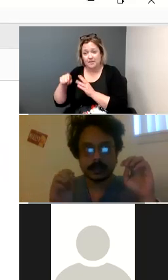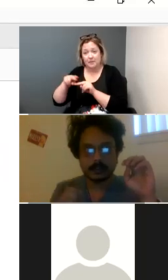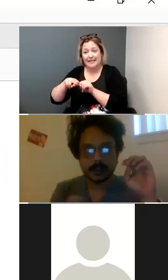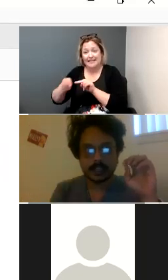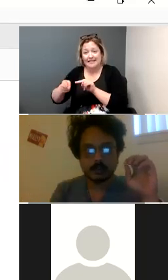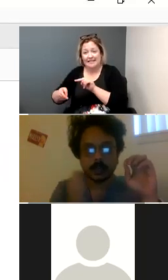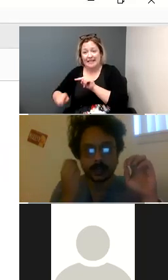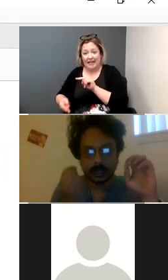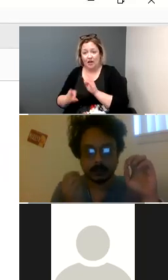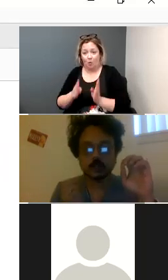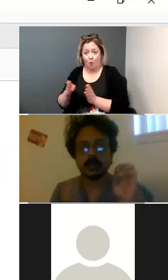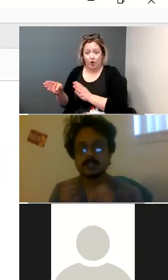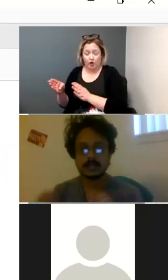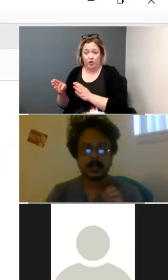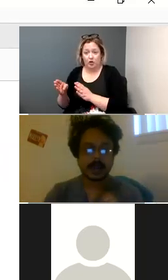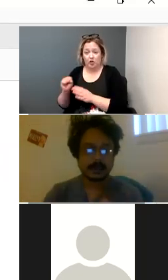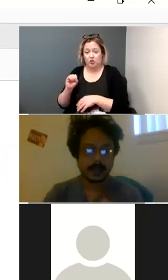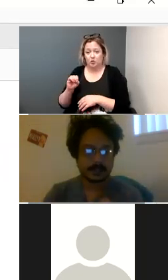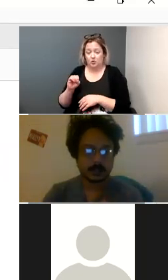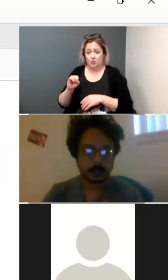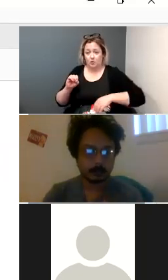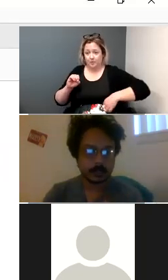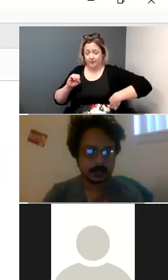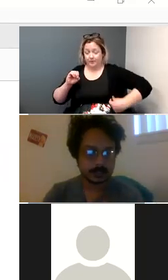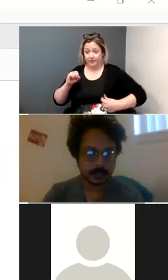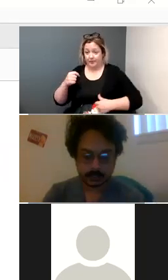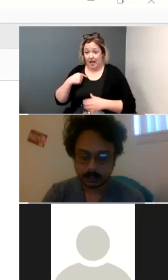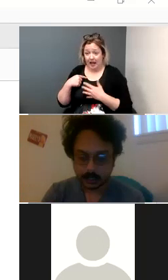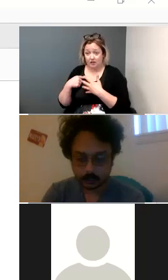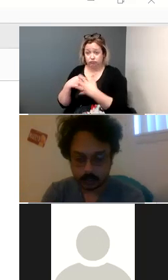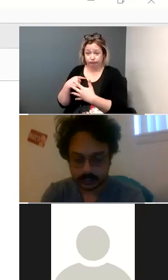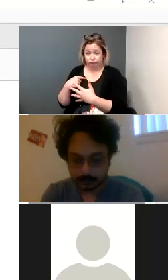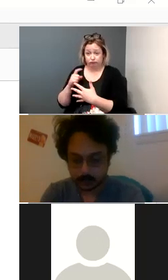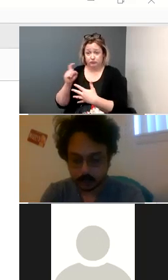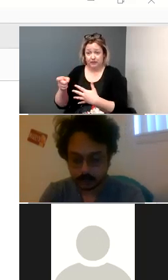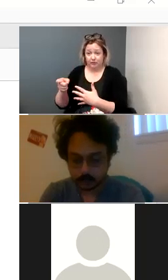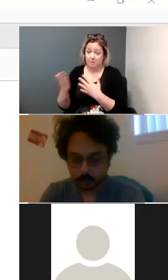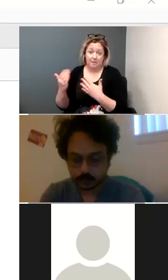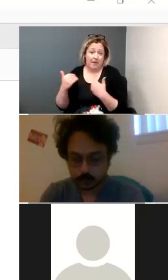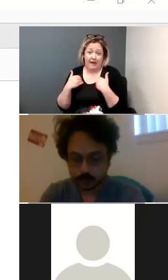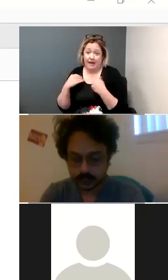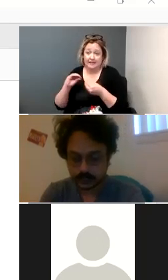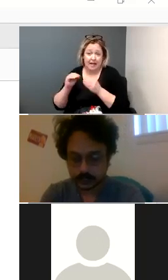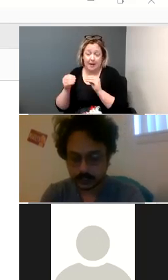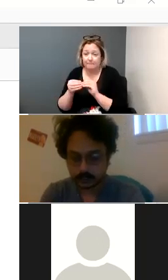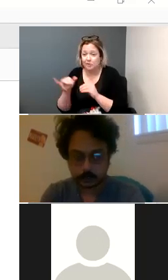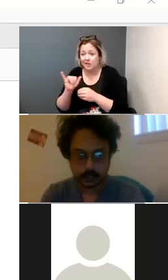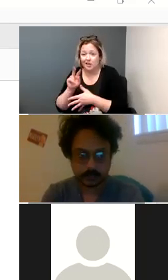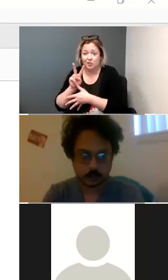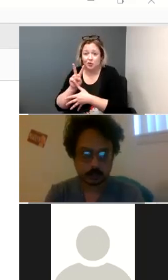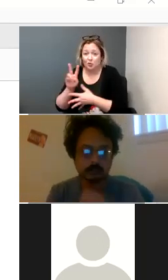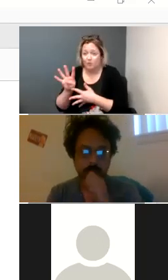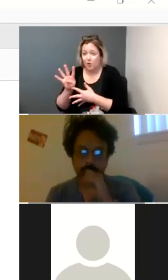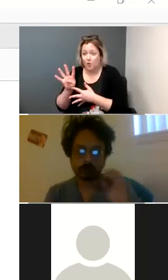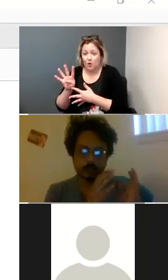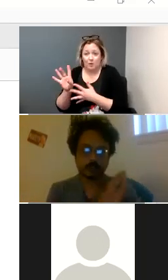that if I give you an element, so let's say that the array has some numbers, let's say, I don't know, I'll type it out, 2, 4, 8, 10, 12,